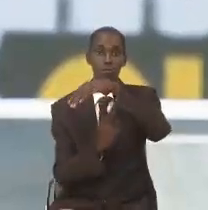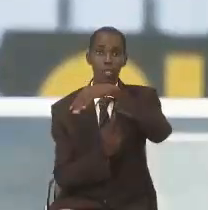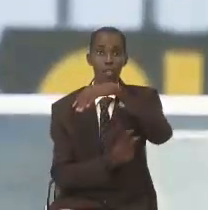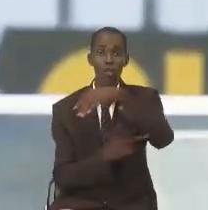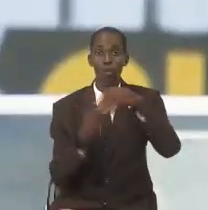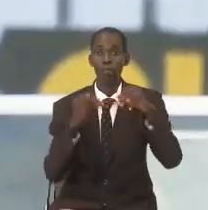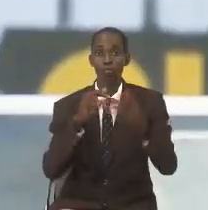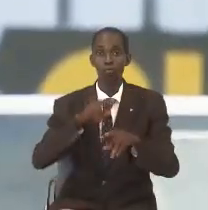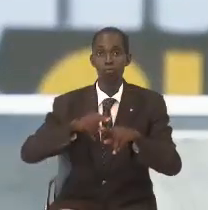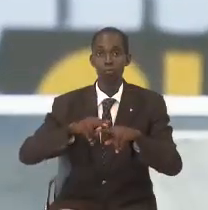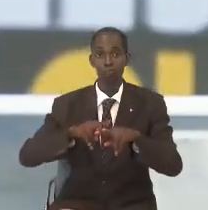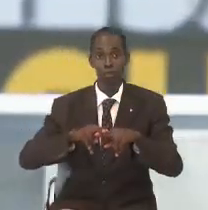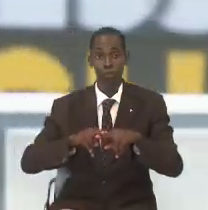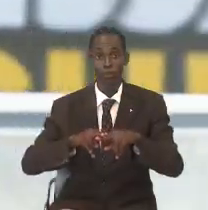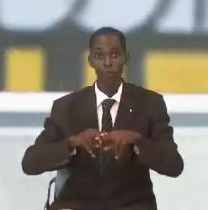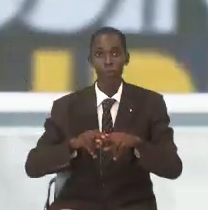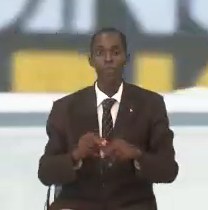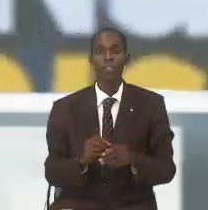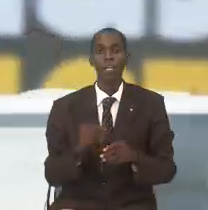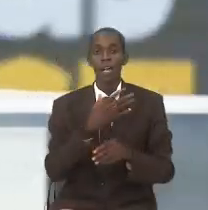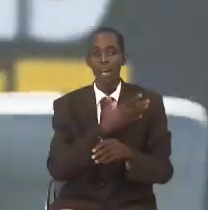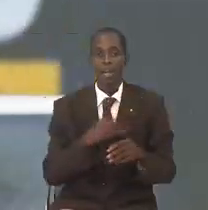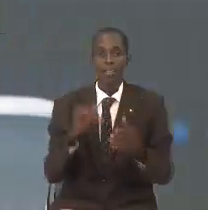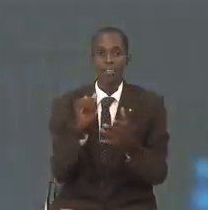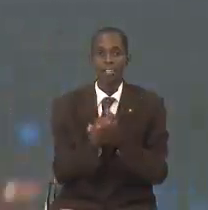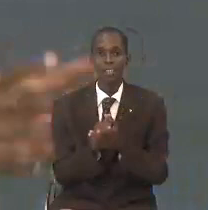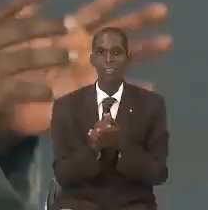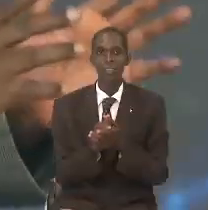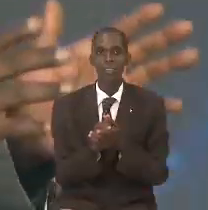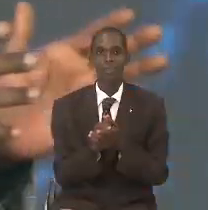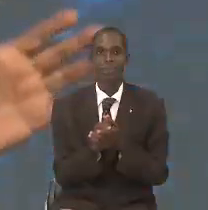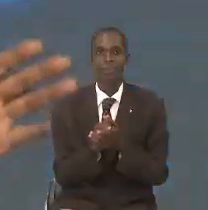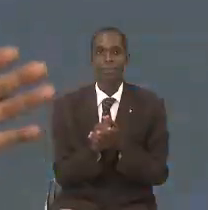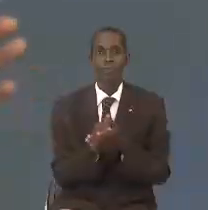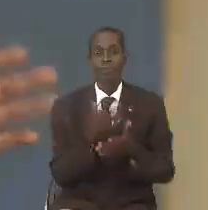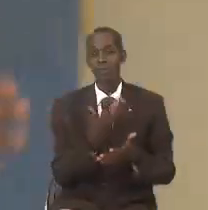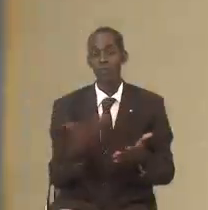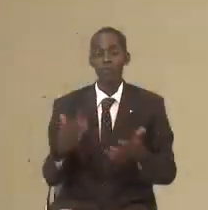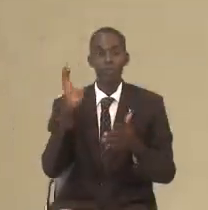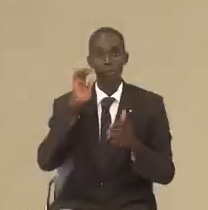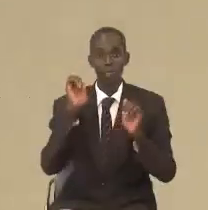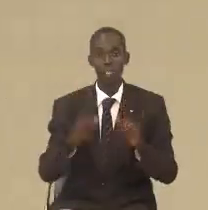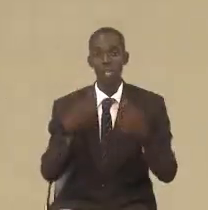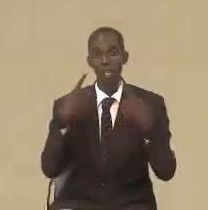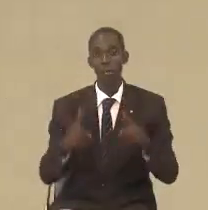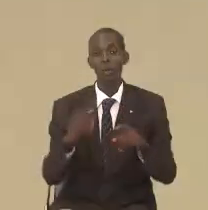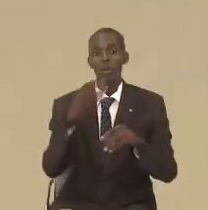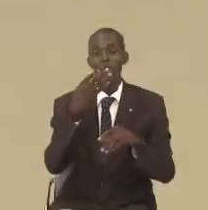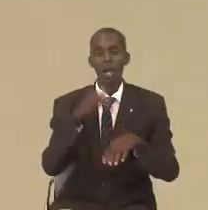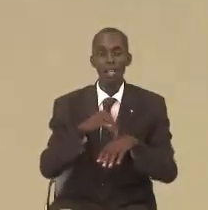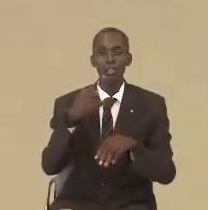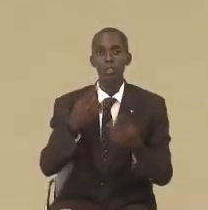us that that thing could still happen at the time of the coming of the